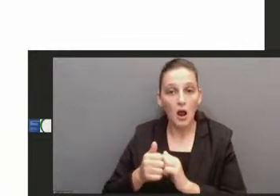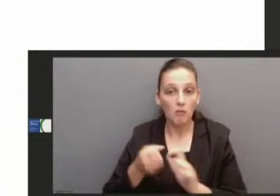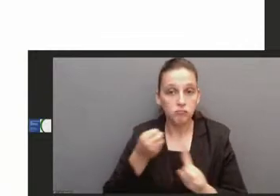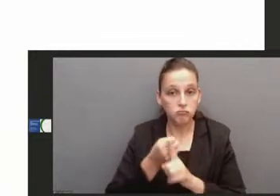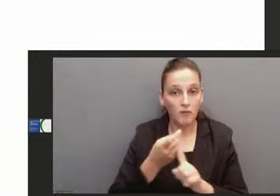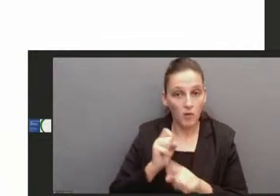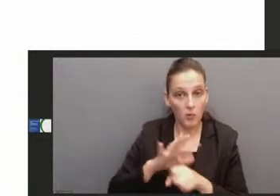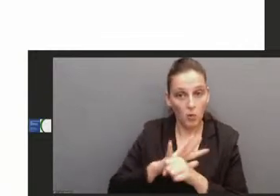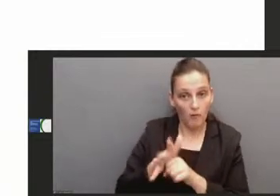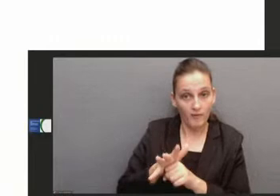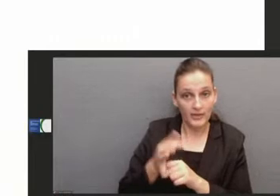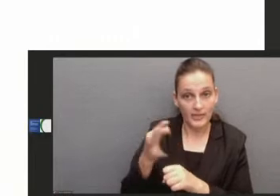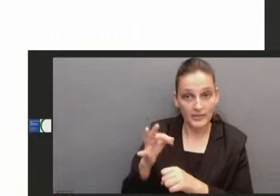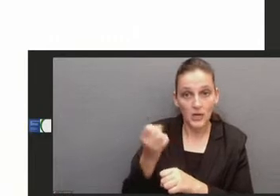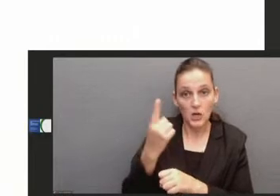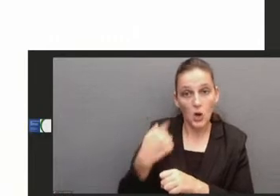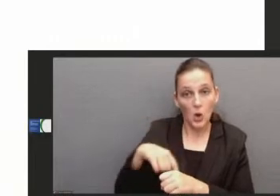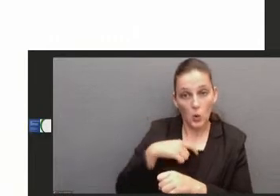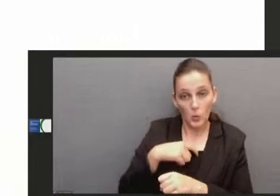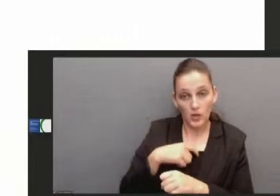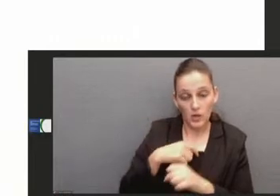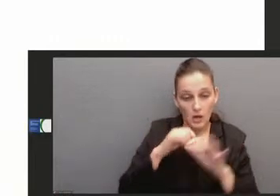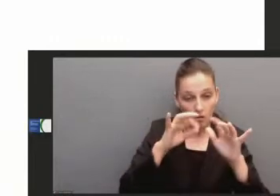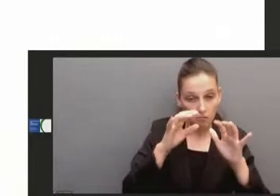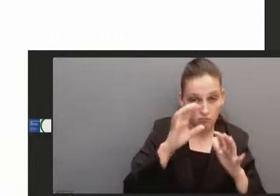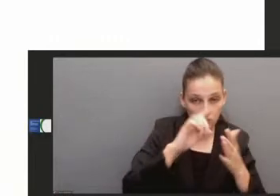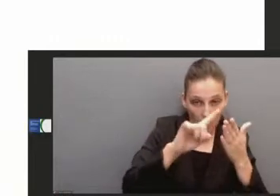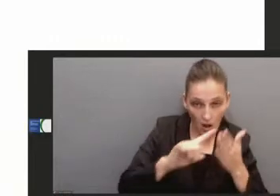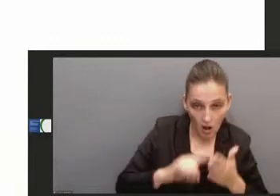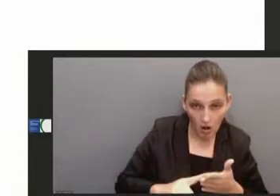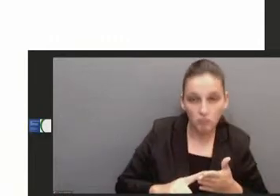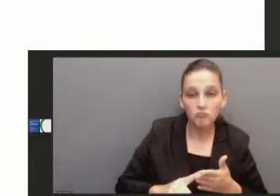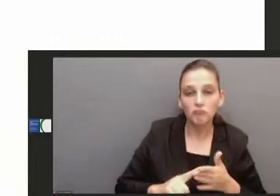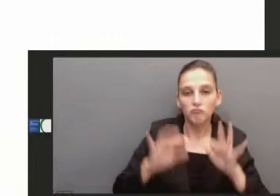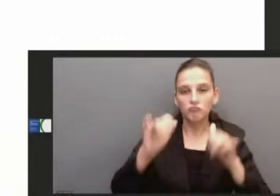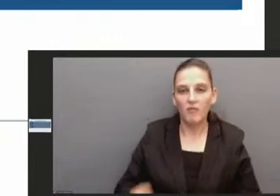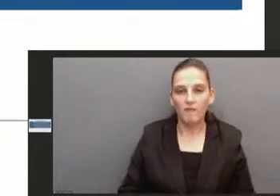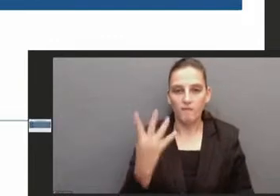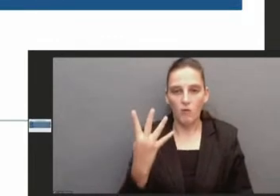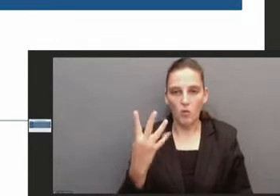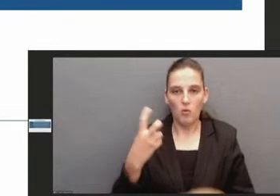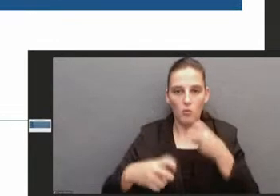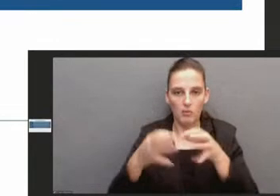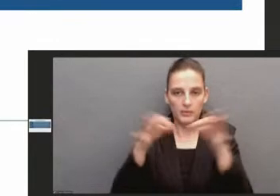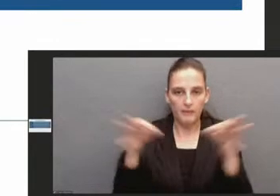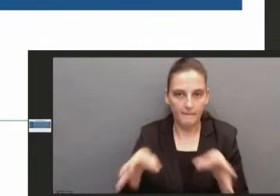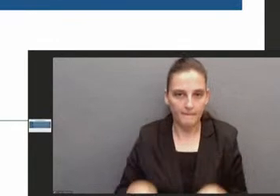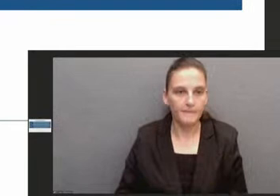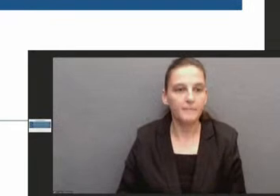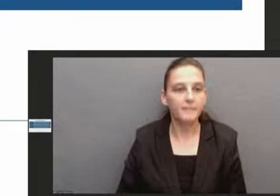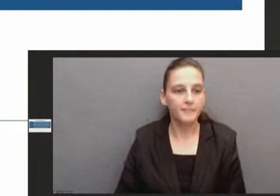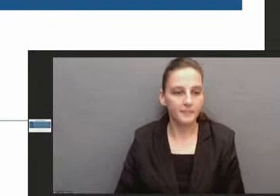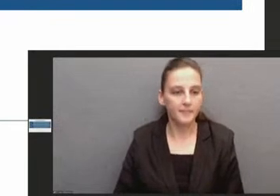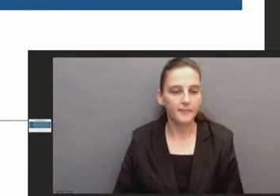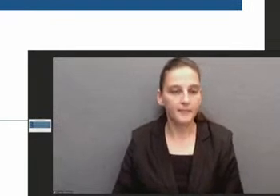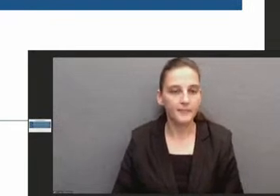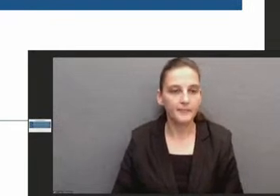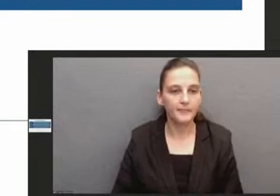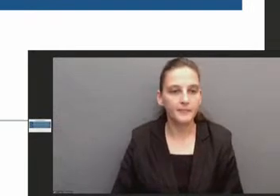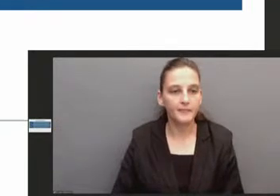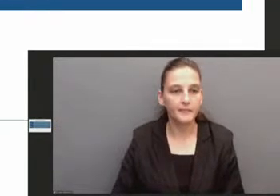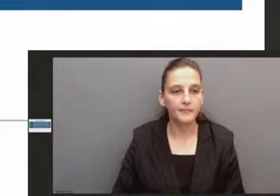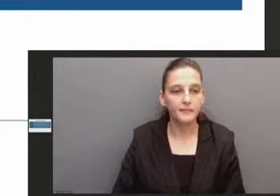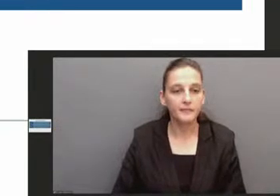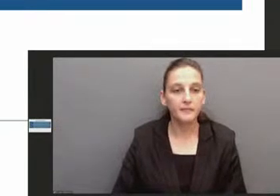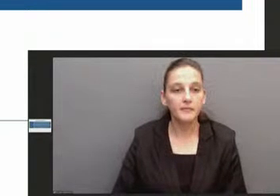identified 4 overarching problem statements. Next slide, please. Thanks.